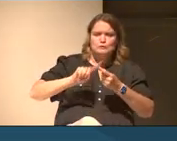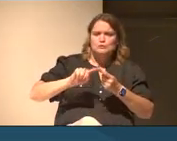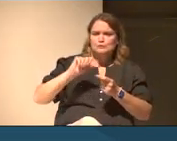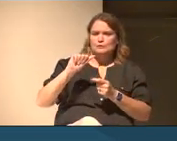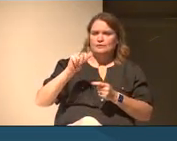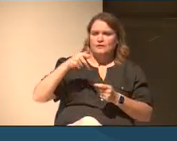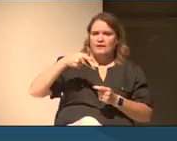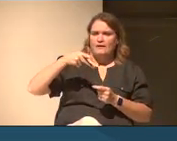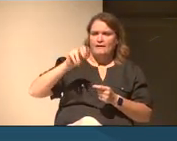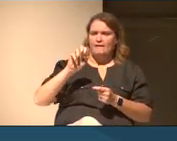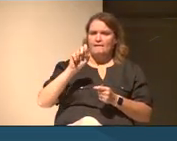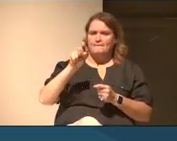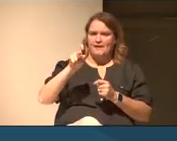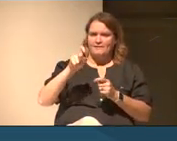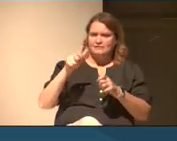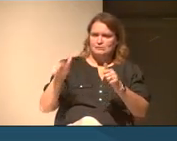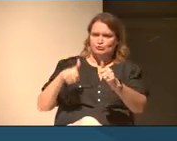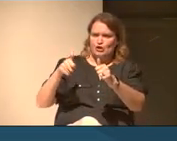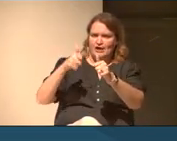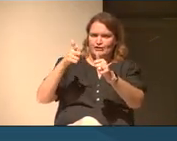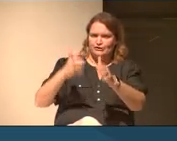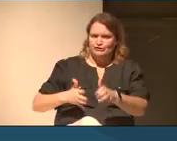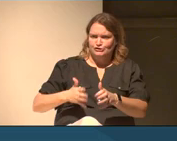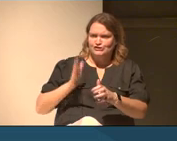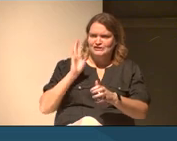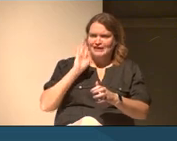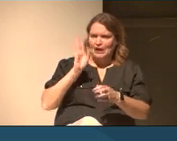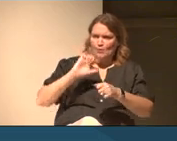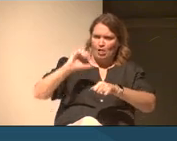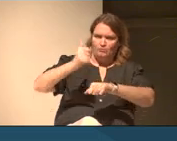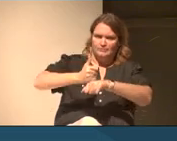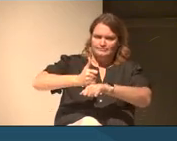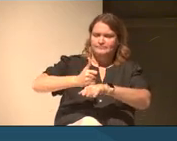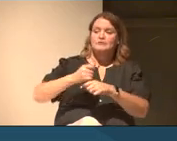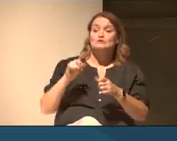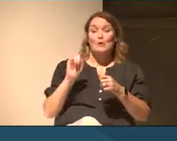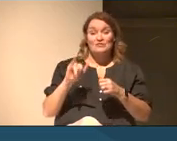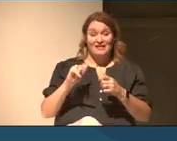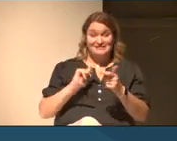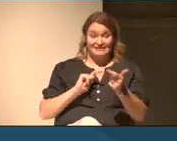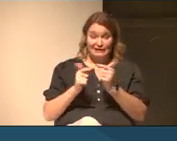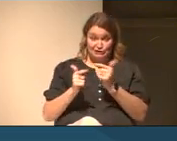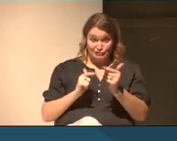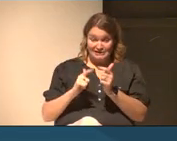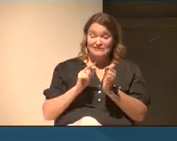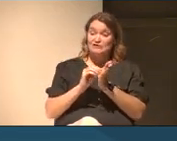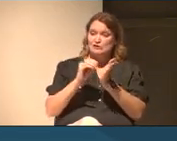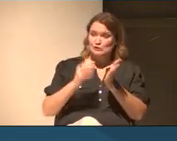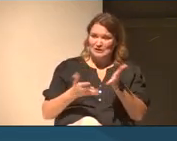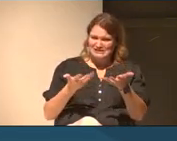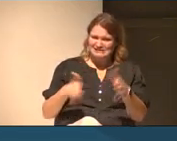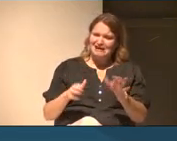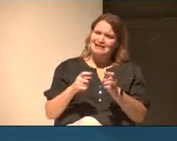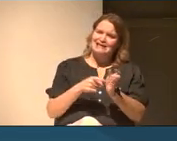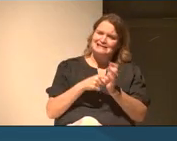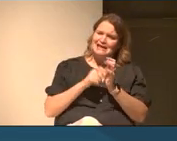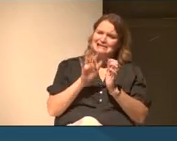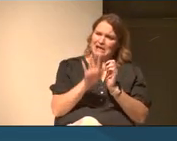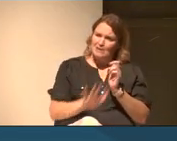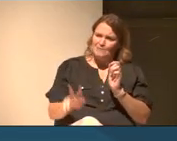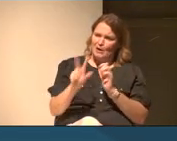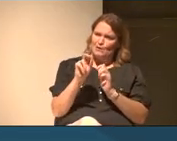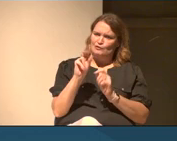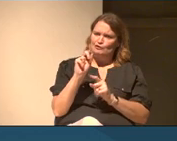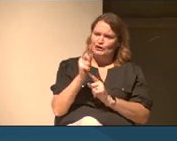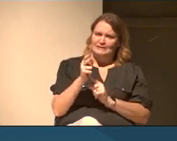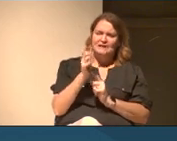narrates. So that's the interactive. When they're done with this, it takes about 30 minutes. They'll go back